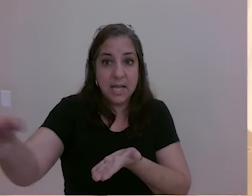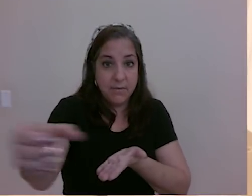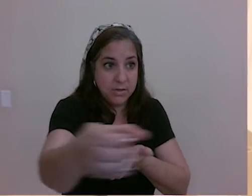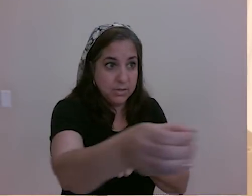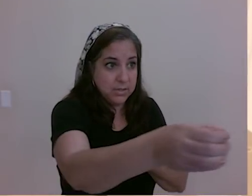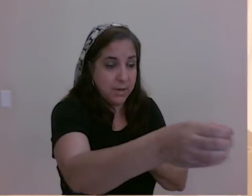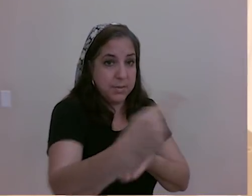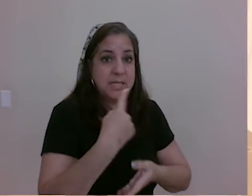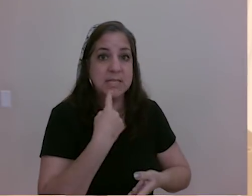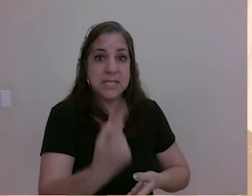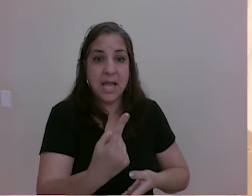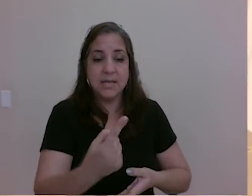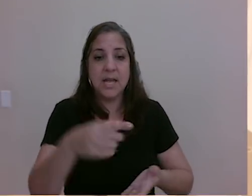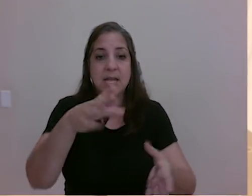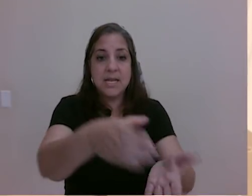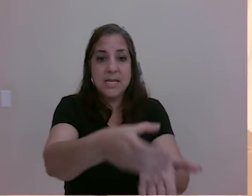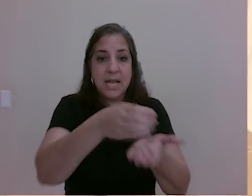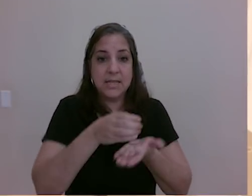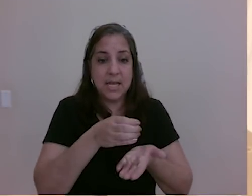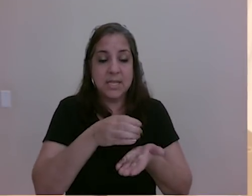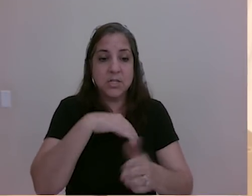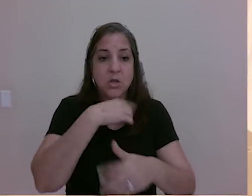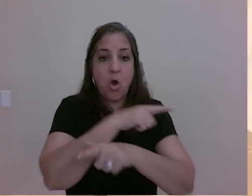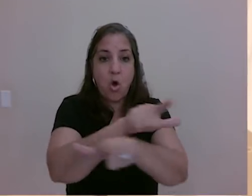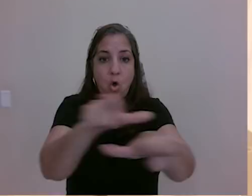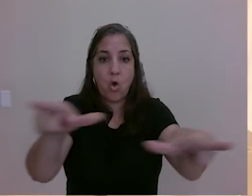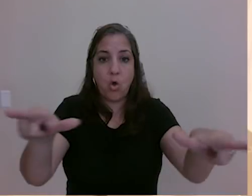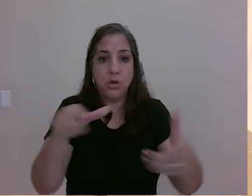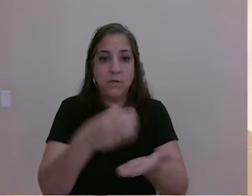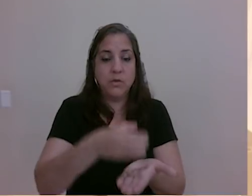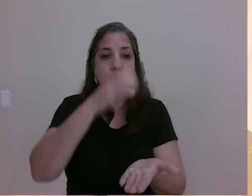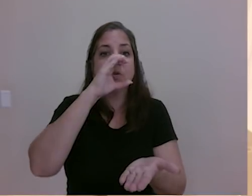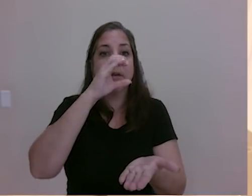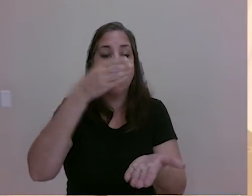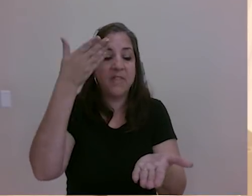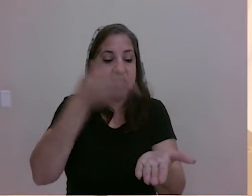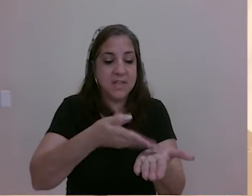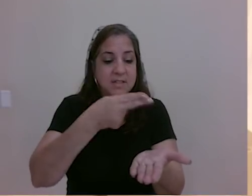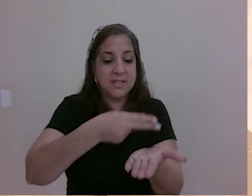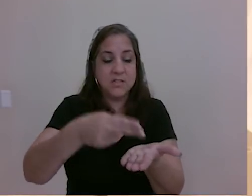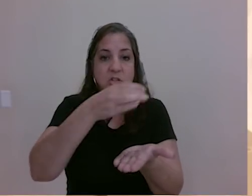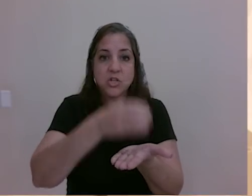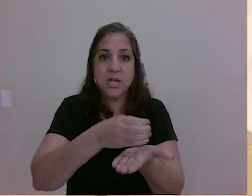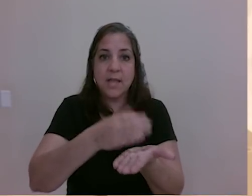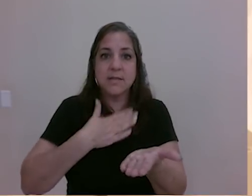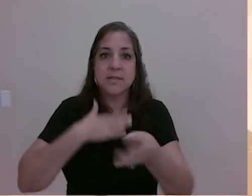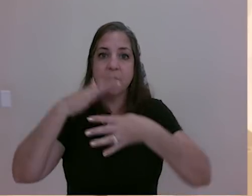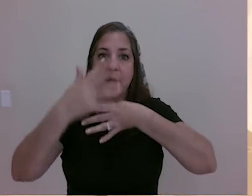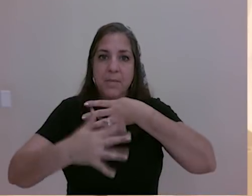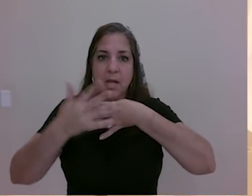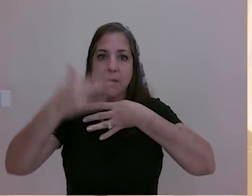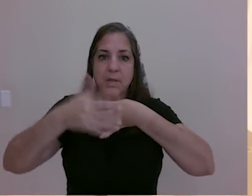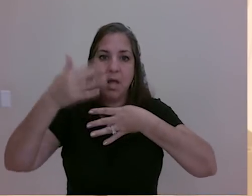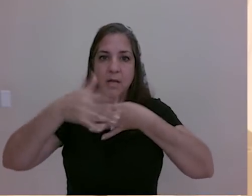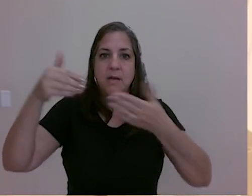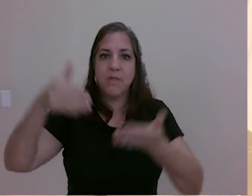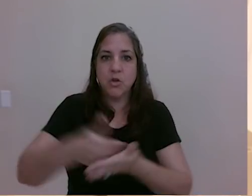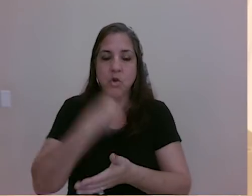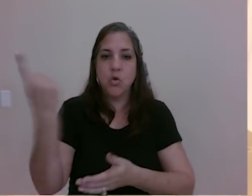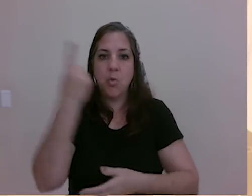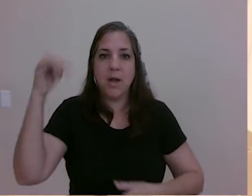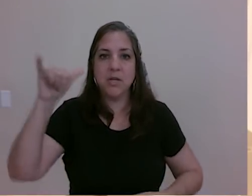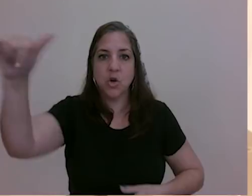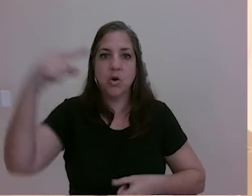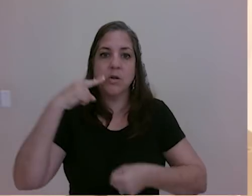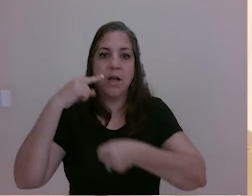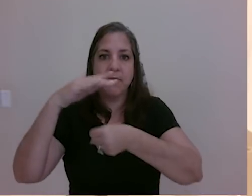"Take this, all of you, and drink from it, for this is the chalice of my blood, the blood of the new and eternal covenant, which